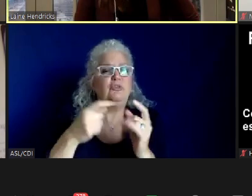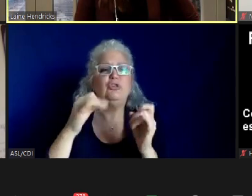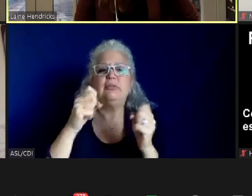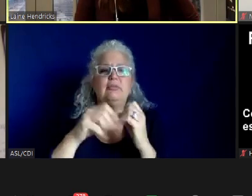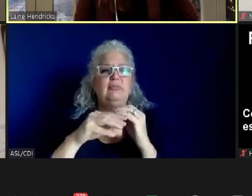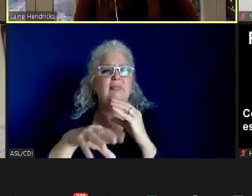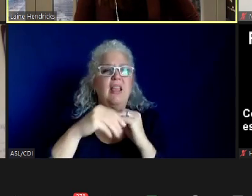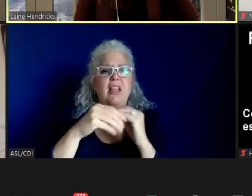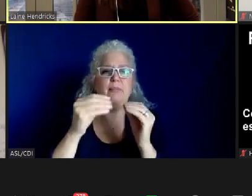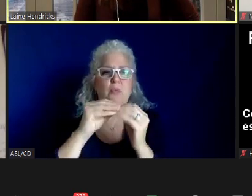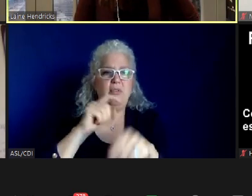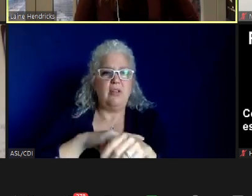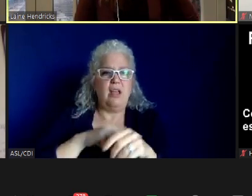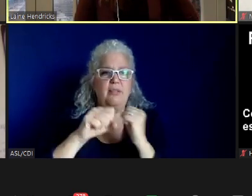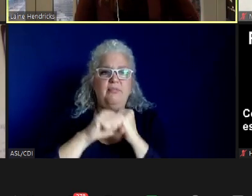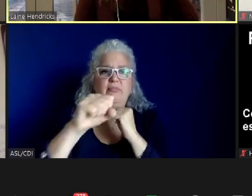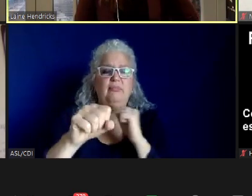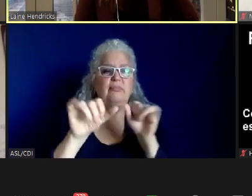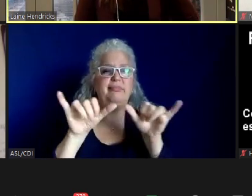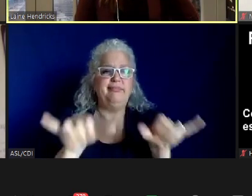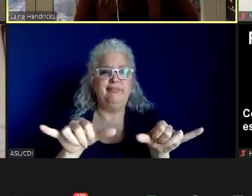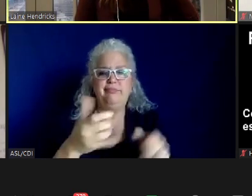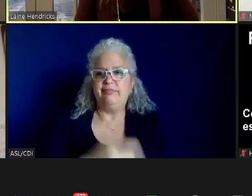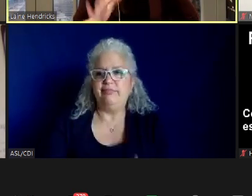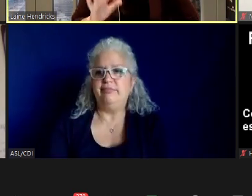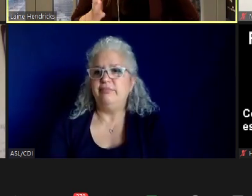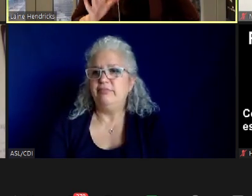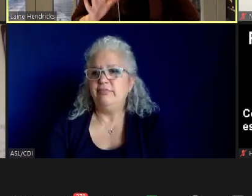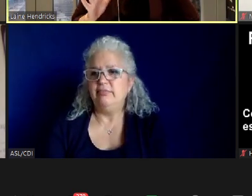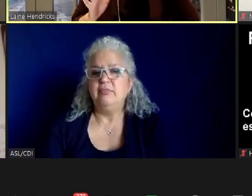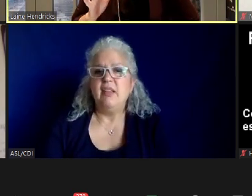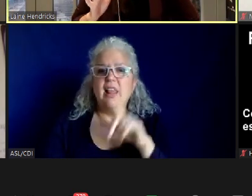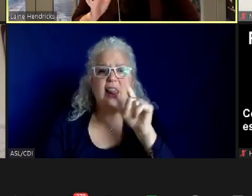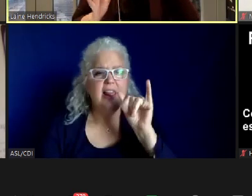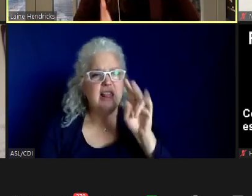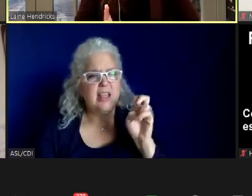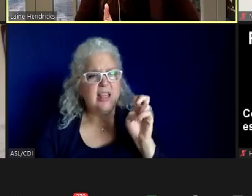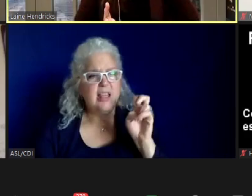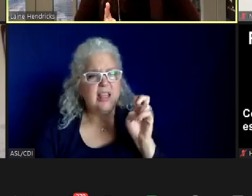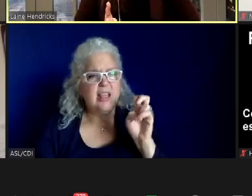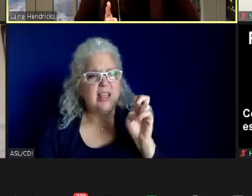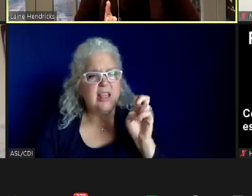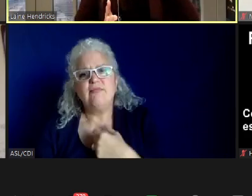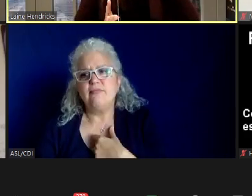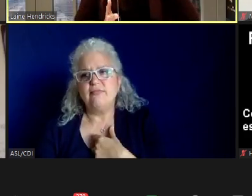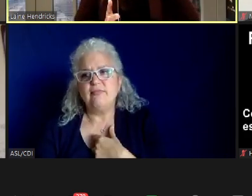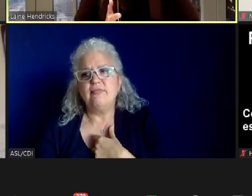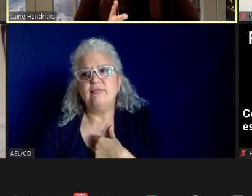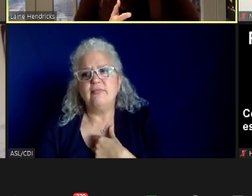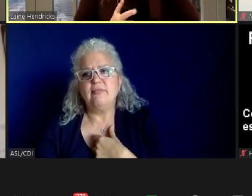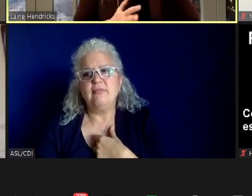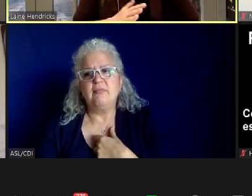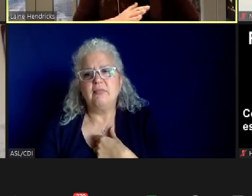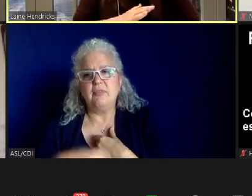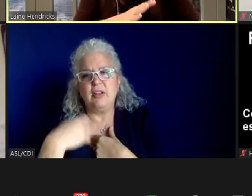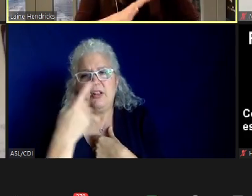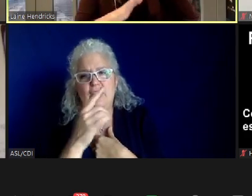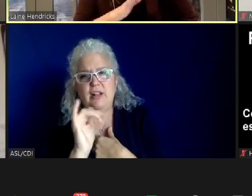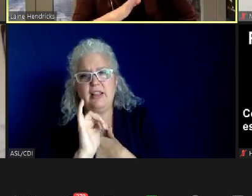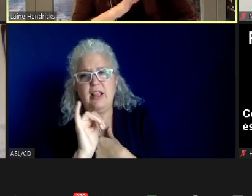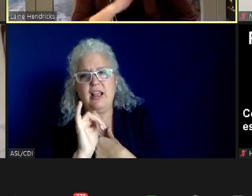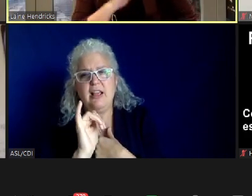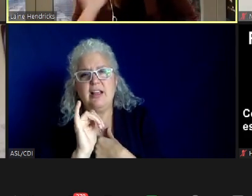Let's see. It looks like there are some questions about clarifying the nature of the order. And for the sake of the